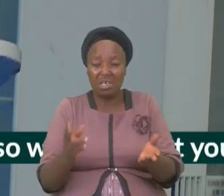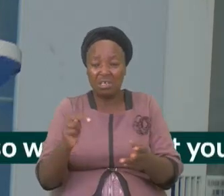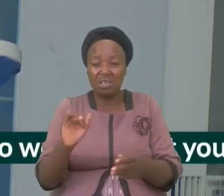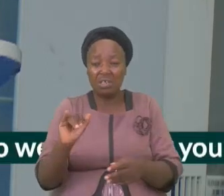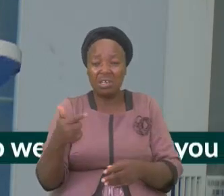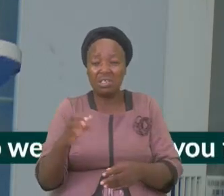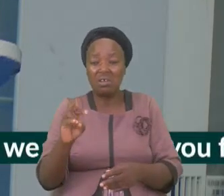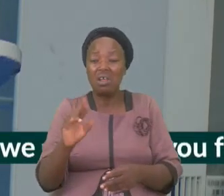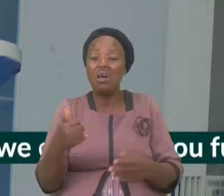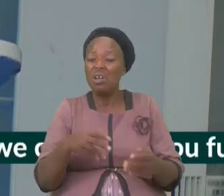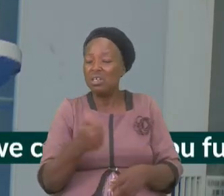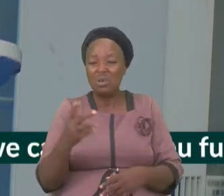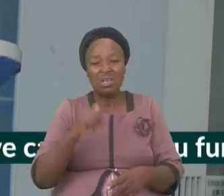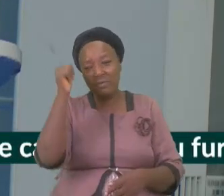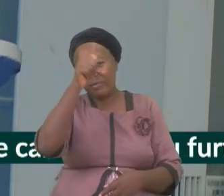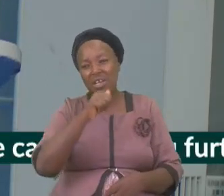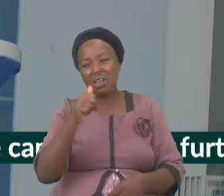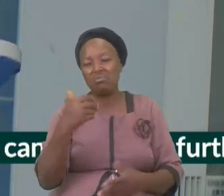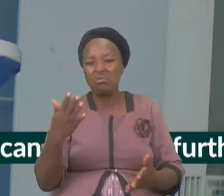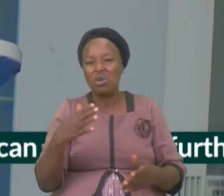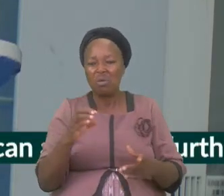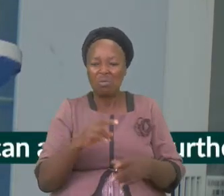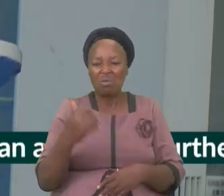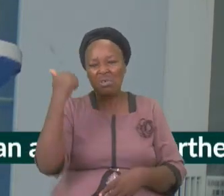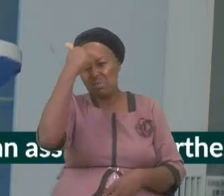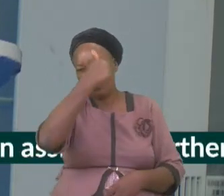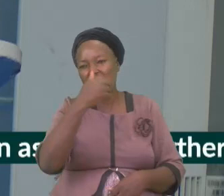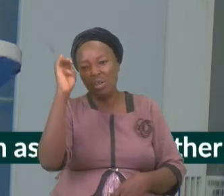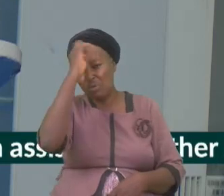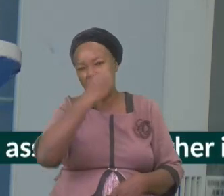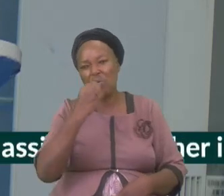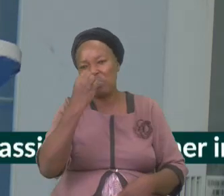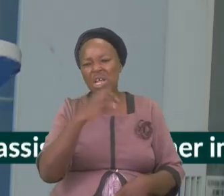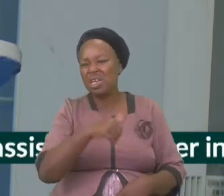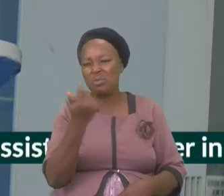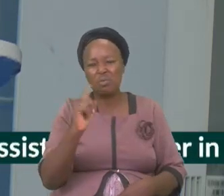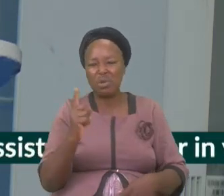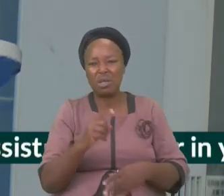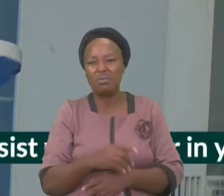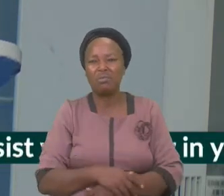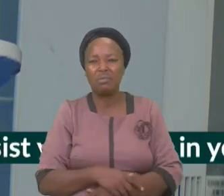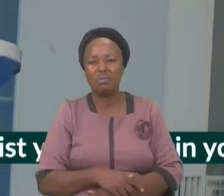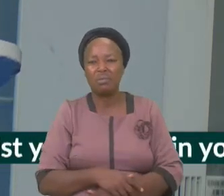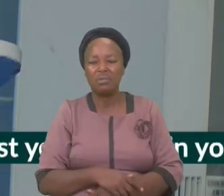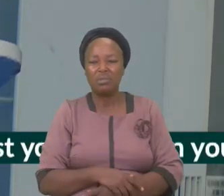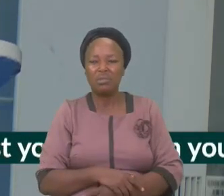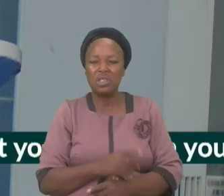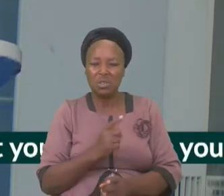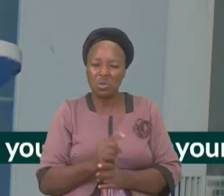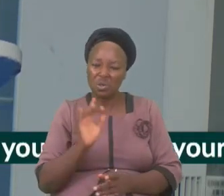Oceania, Australia, New Zealand, Solomon Islands, whether from Asia, whether from